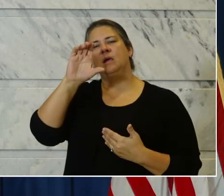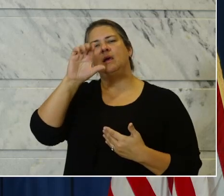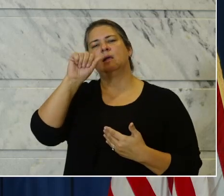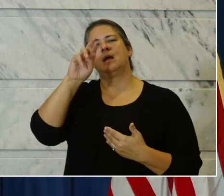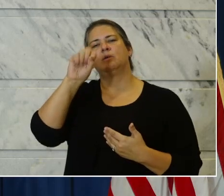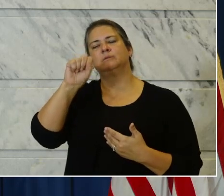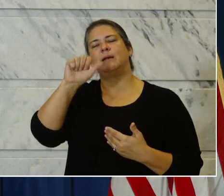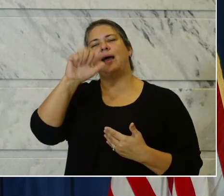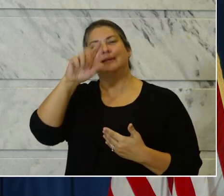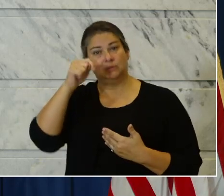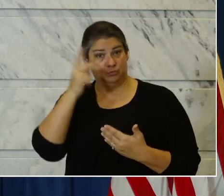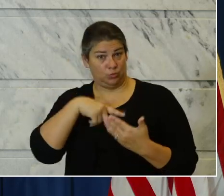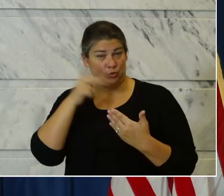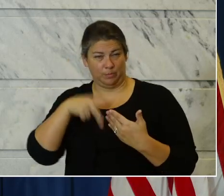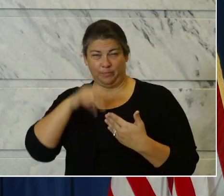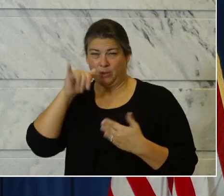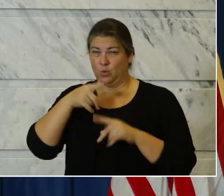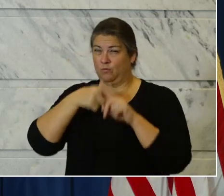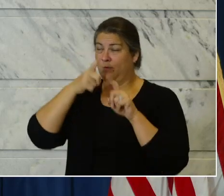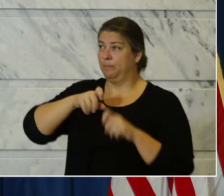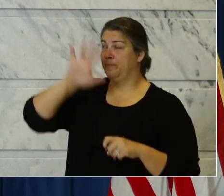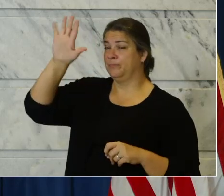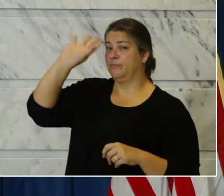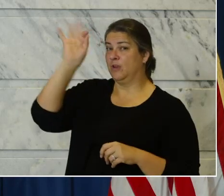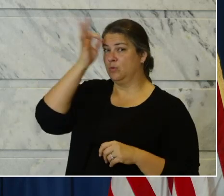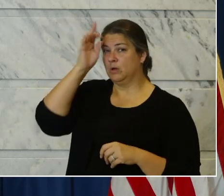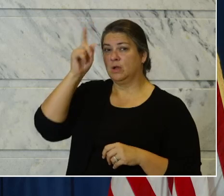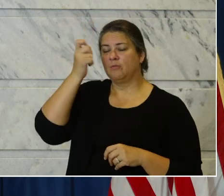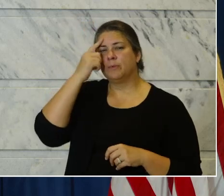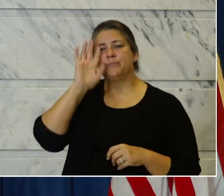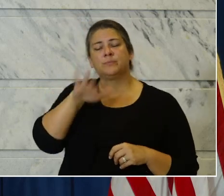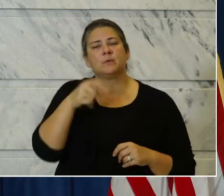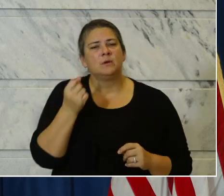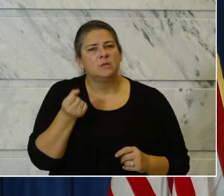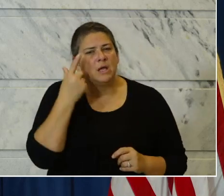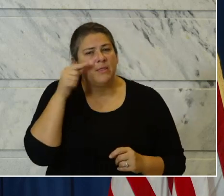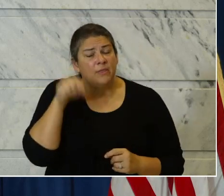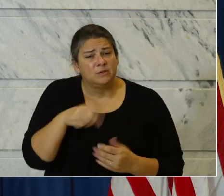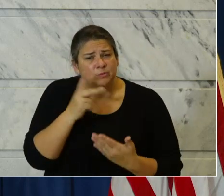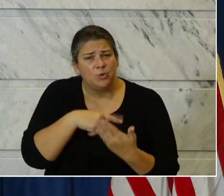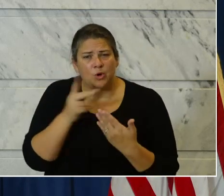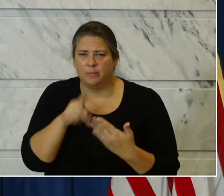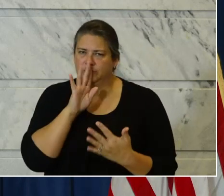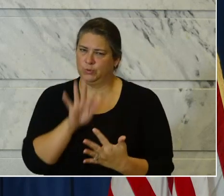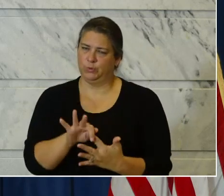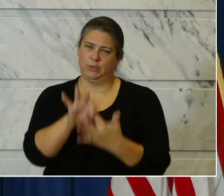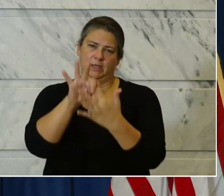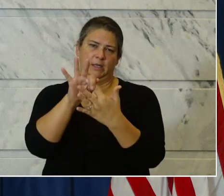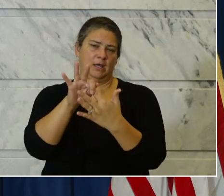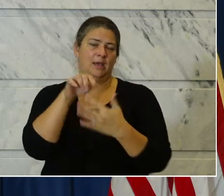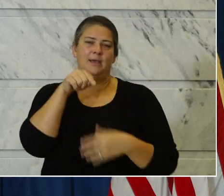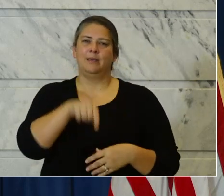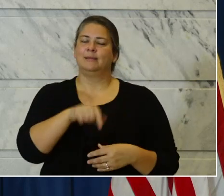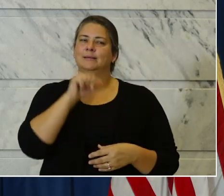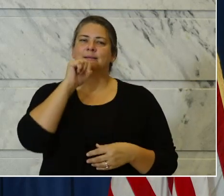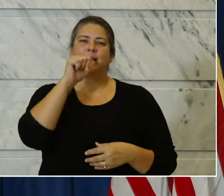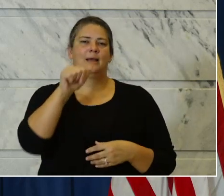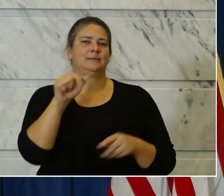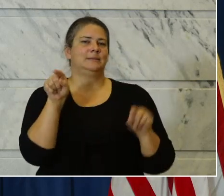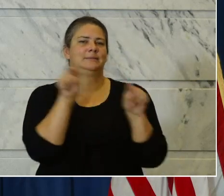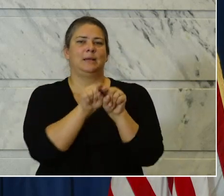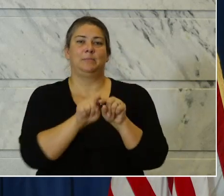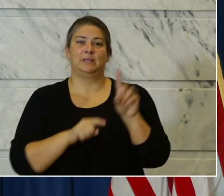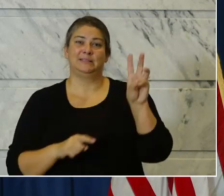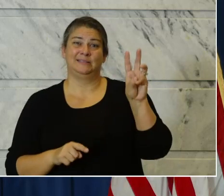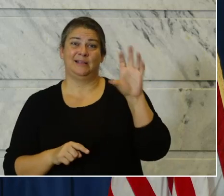that. Just please understand, though, this is a unique program. This is nothing like the $600